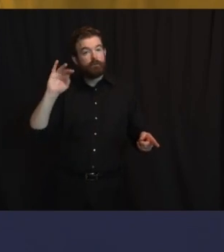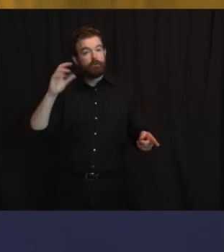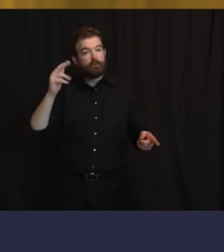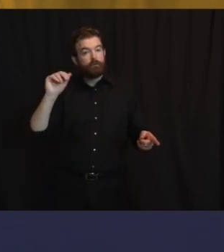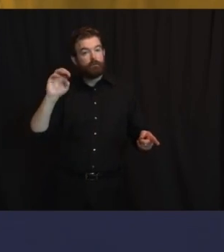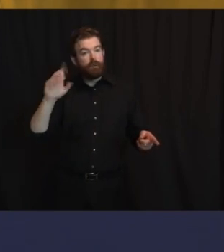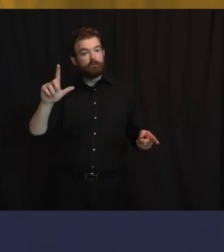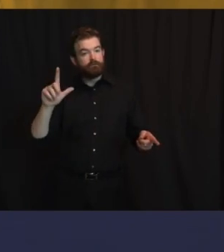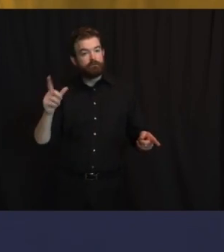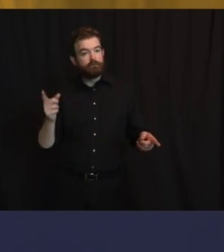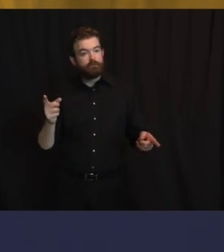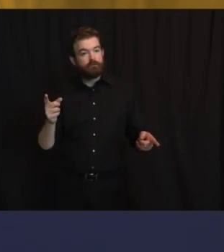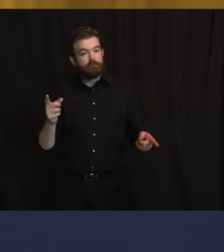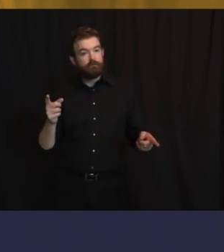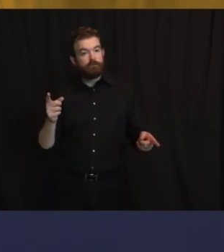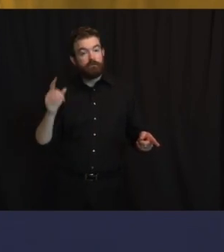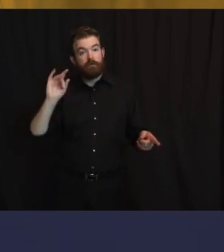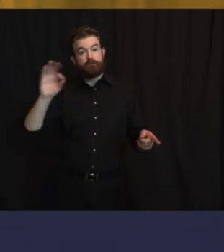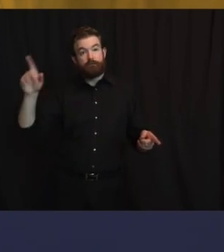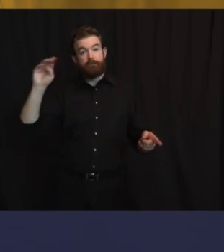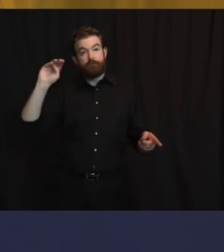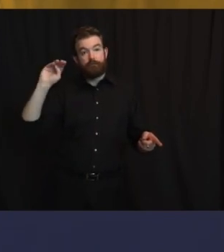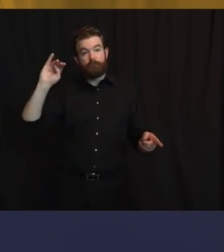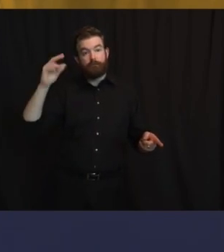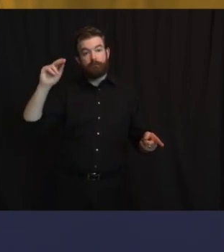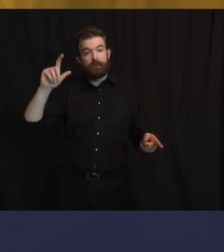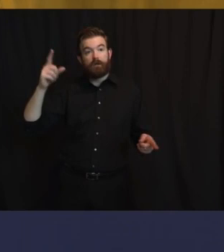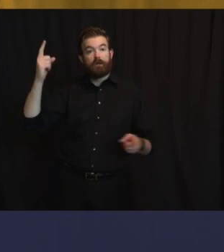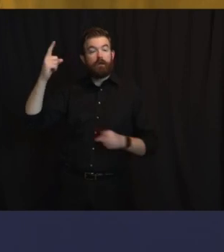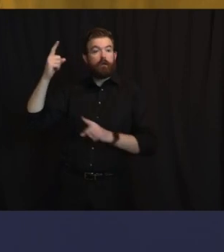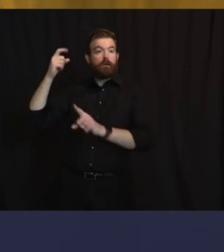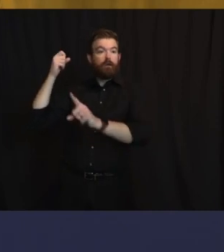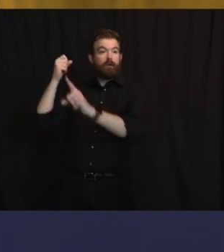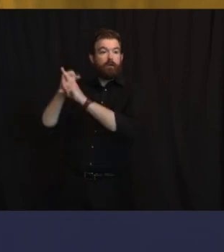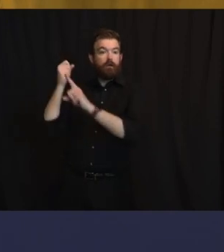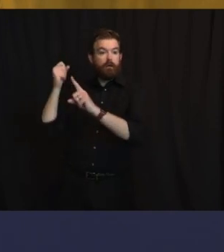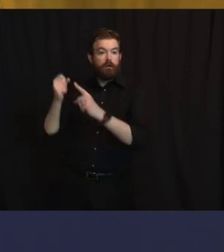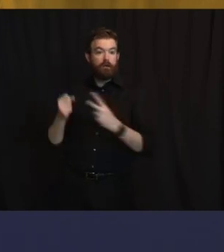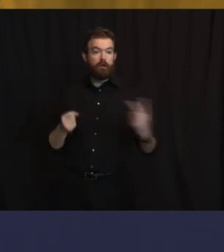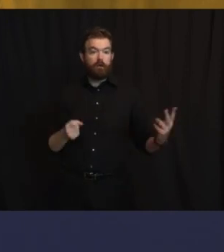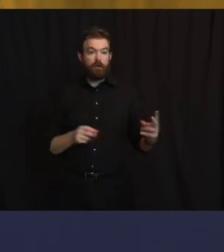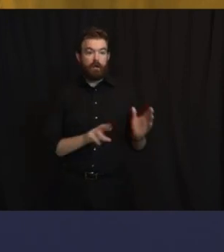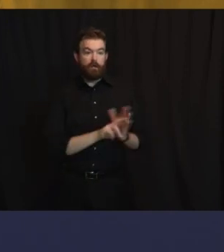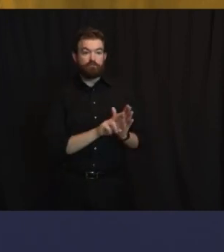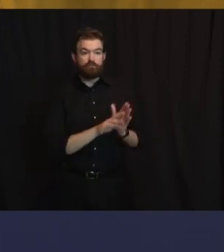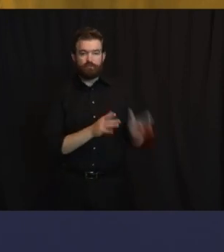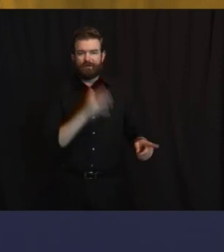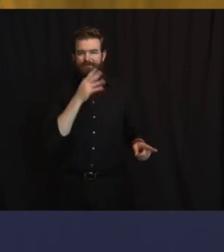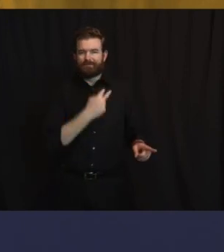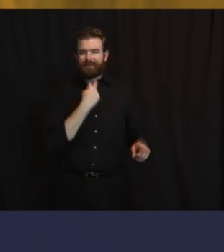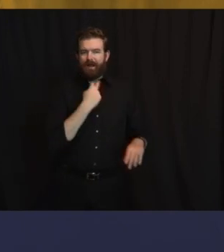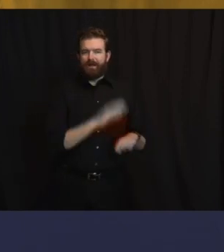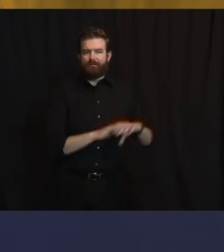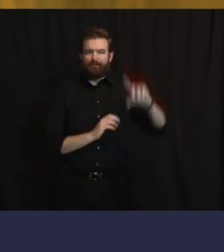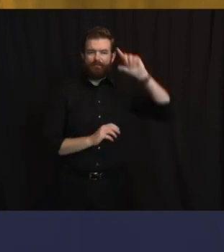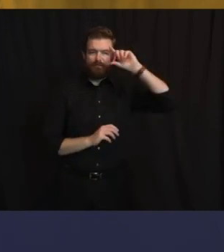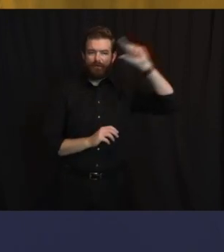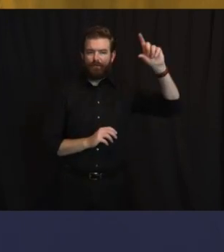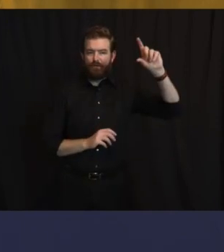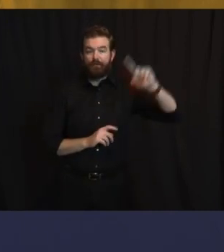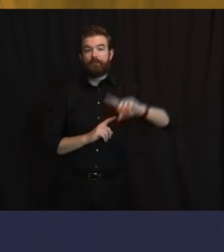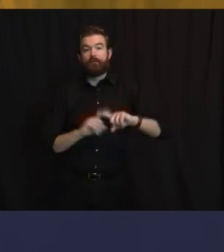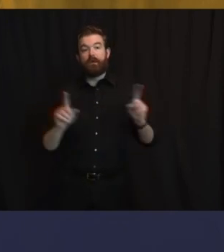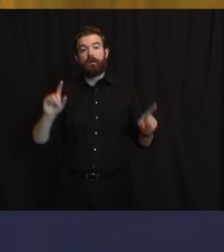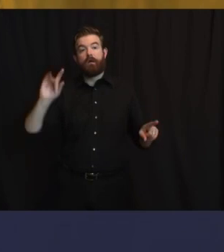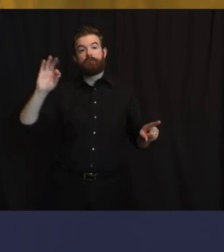would have spent the rest of their days on the moon. That's pretty clear. But Collins, I believe, answered the question. If something had happened disastrous on the moon, he said, I would